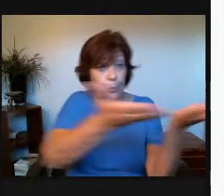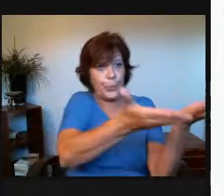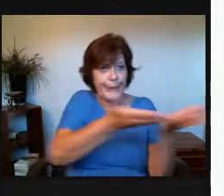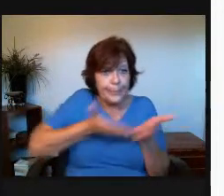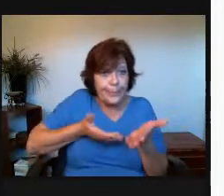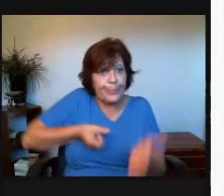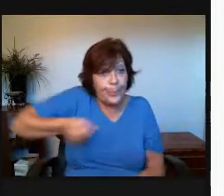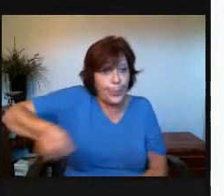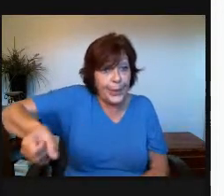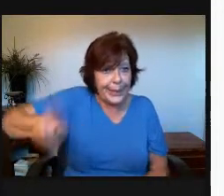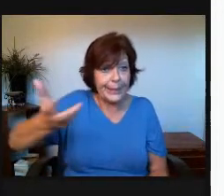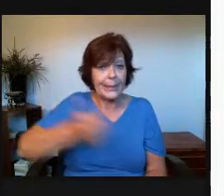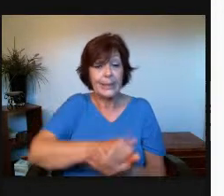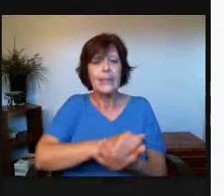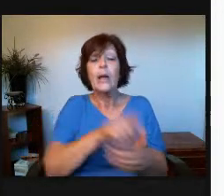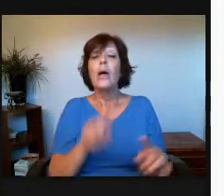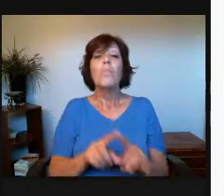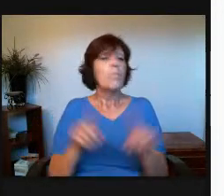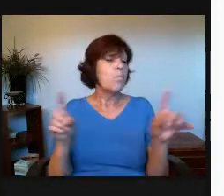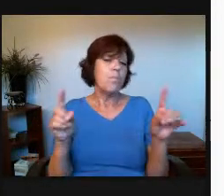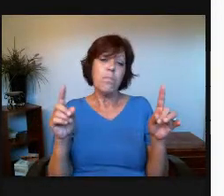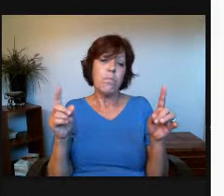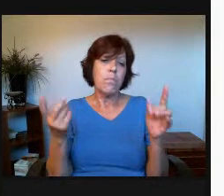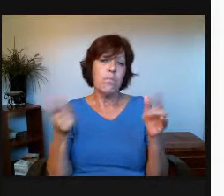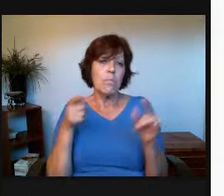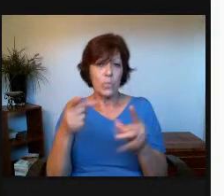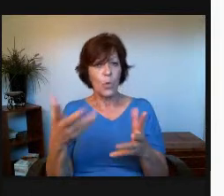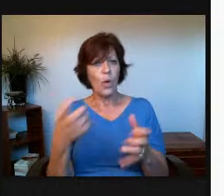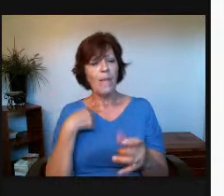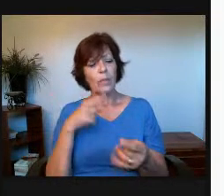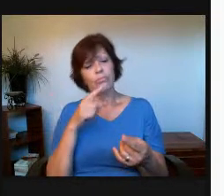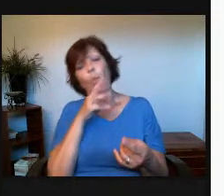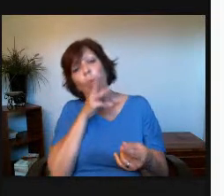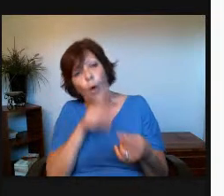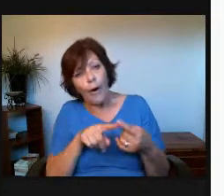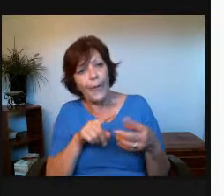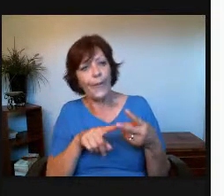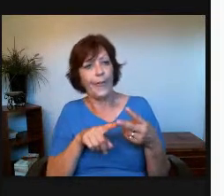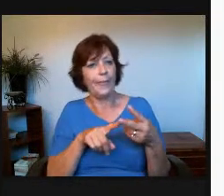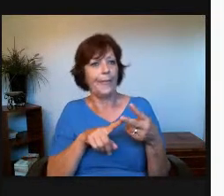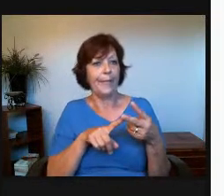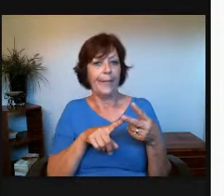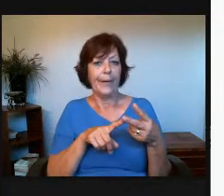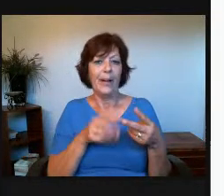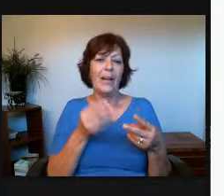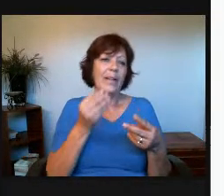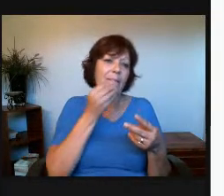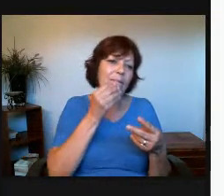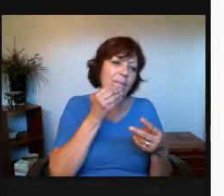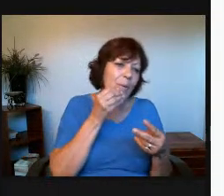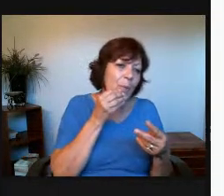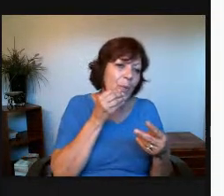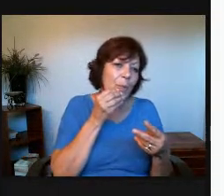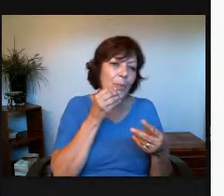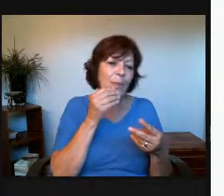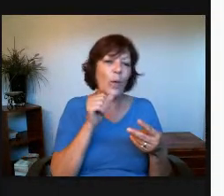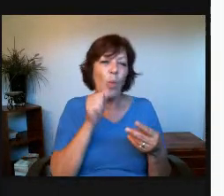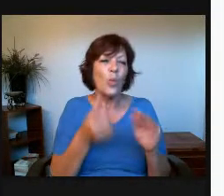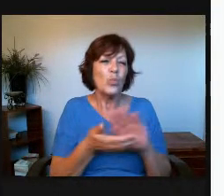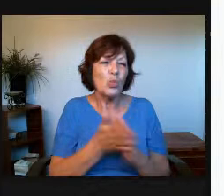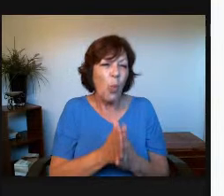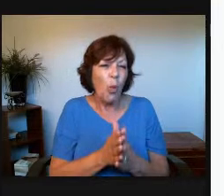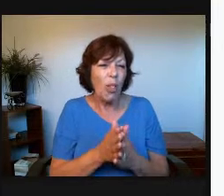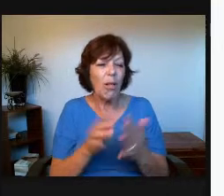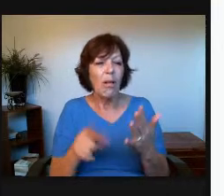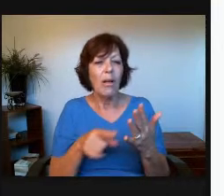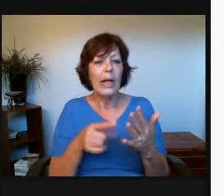center or shelter. But again, you want to have water, you want to have non-perishable snack items, you want to, again,